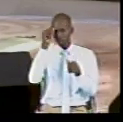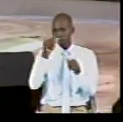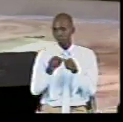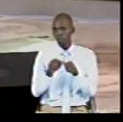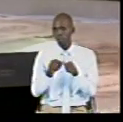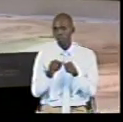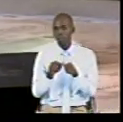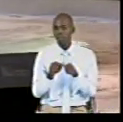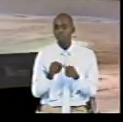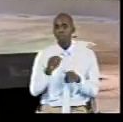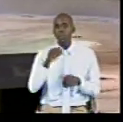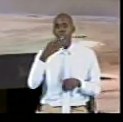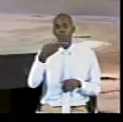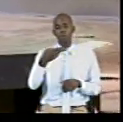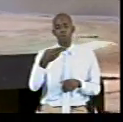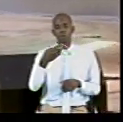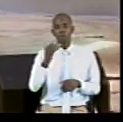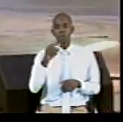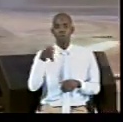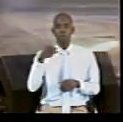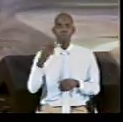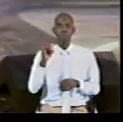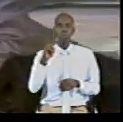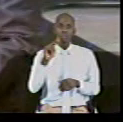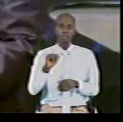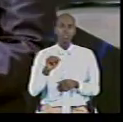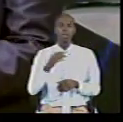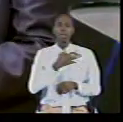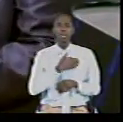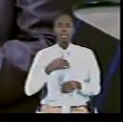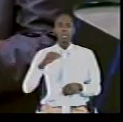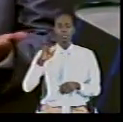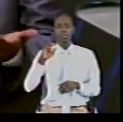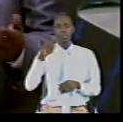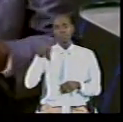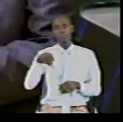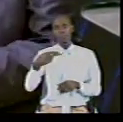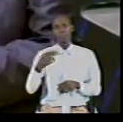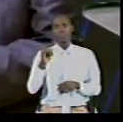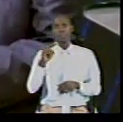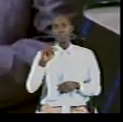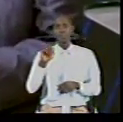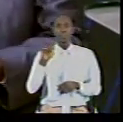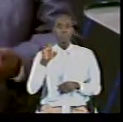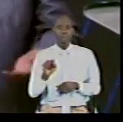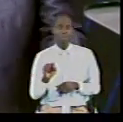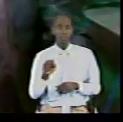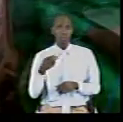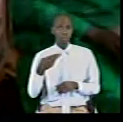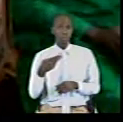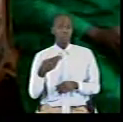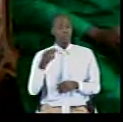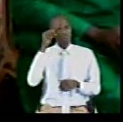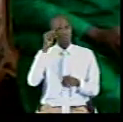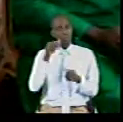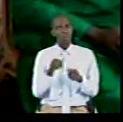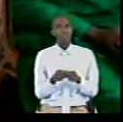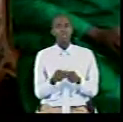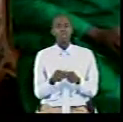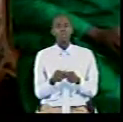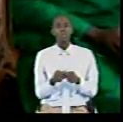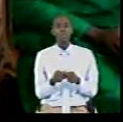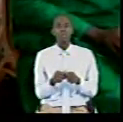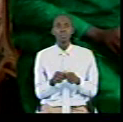and Phinehas? Did they rail? You remember Nadab and Abihu? Did they rail?